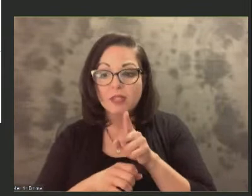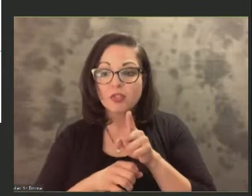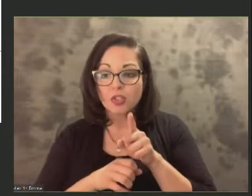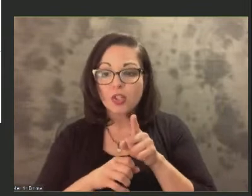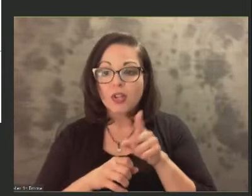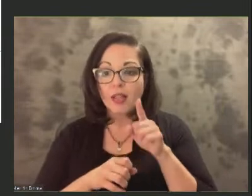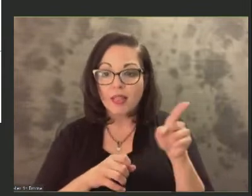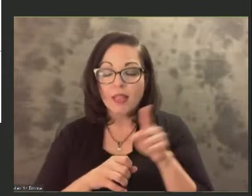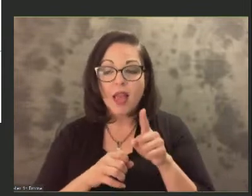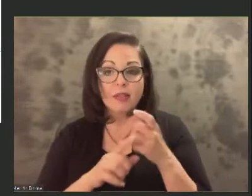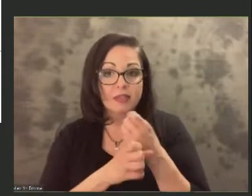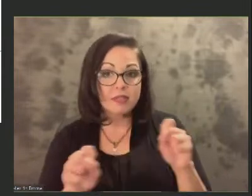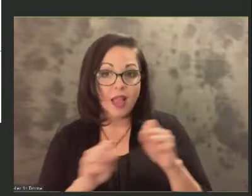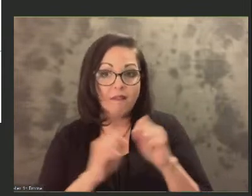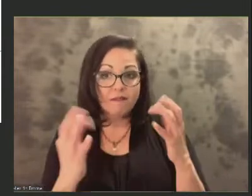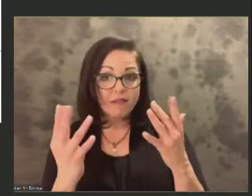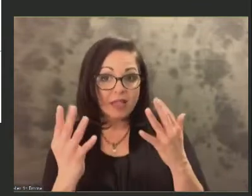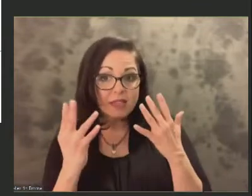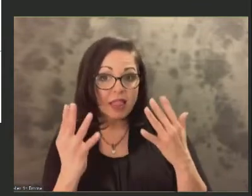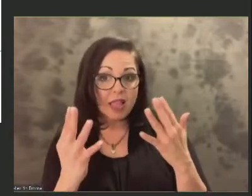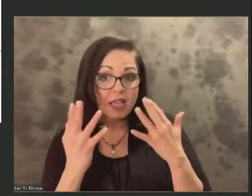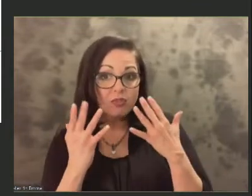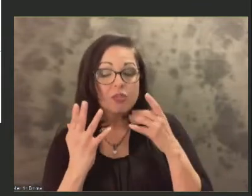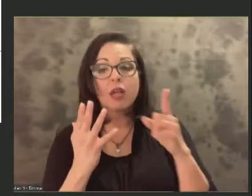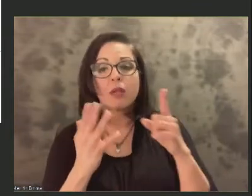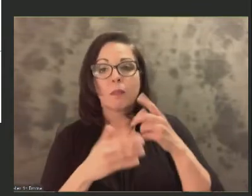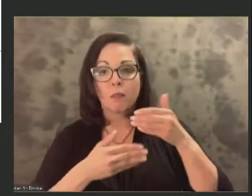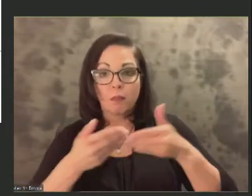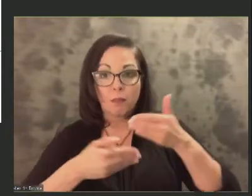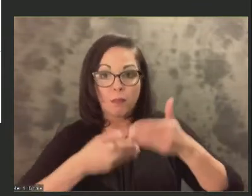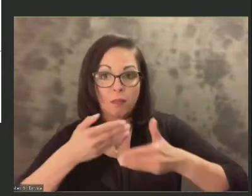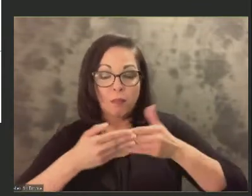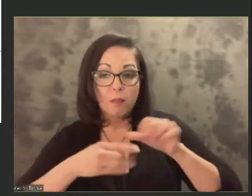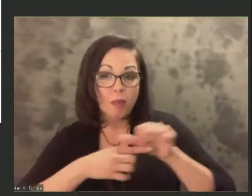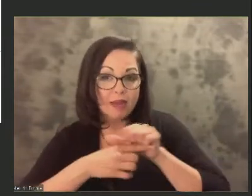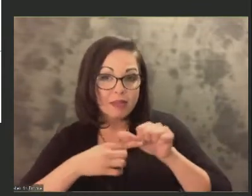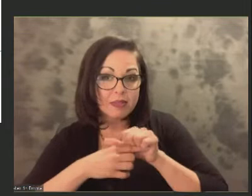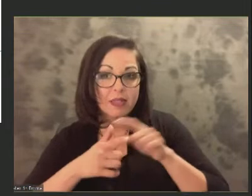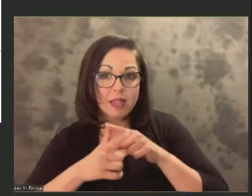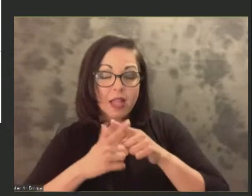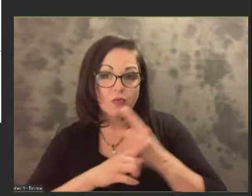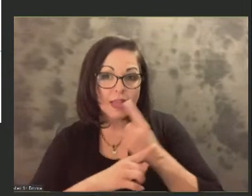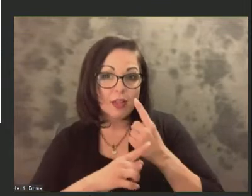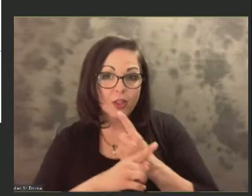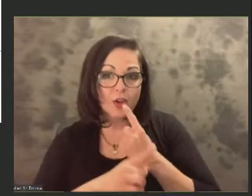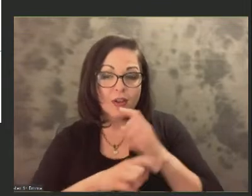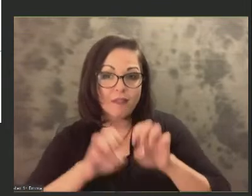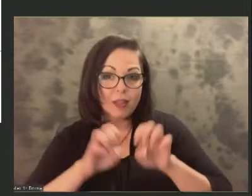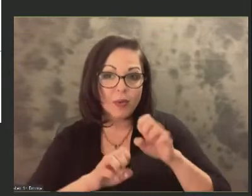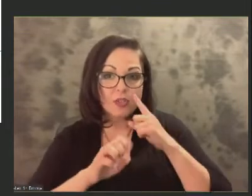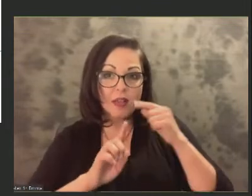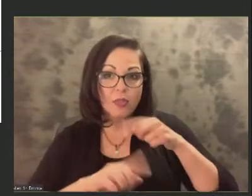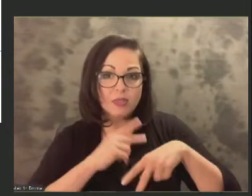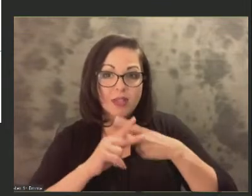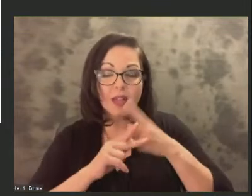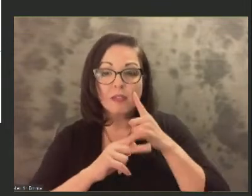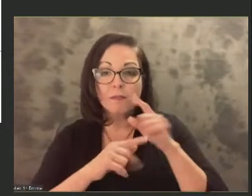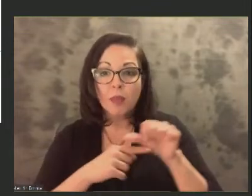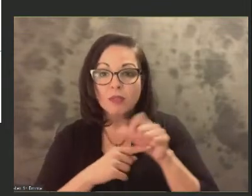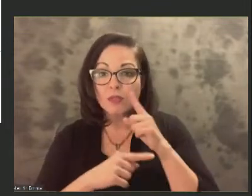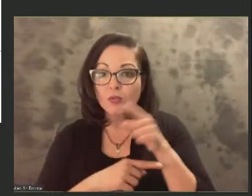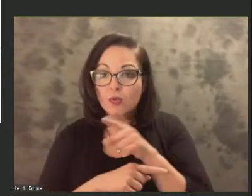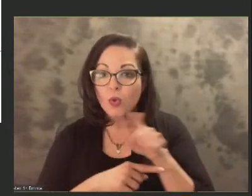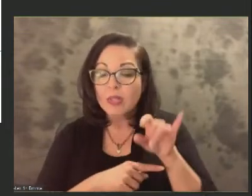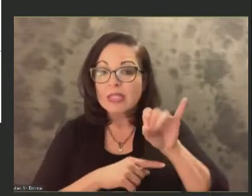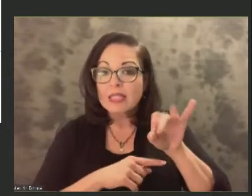safe ventilation practices and there's a regularly evaluation of such practices so that everyone, whether